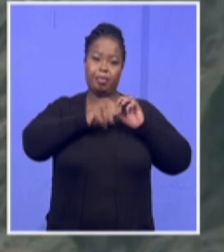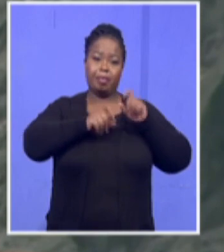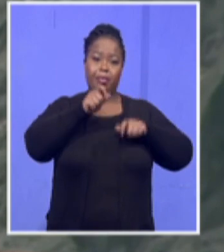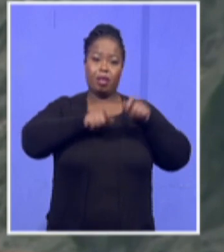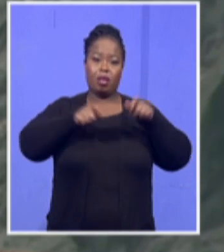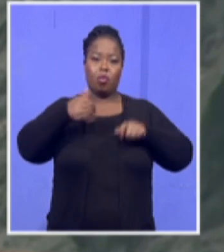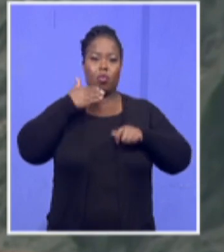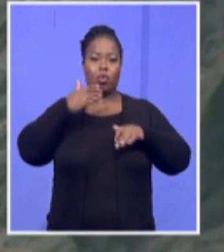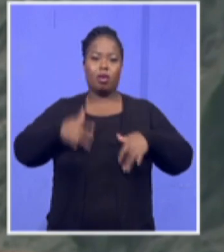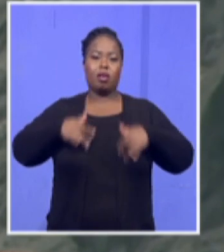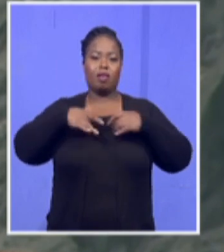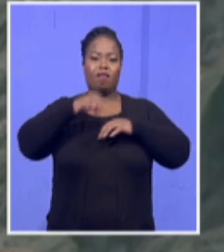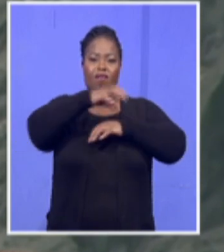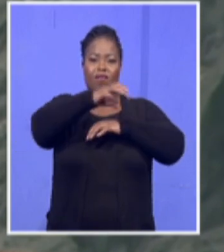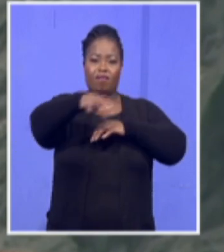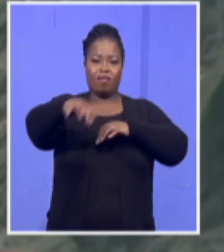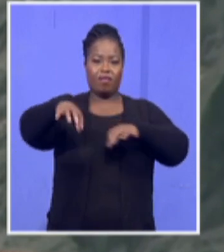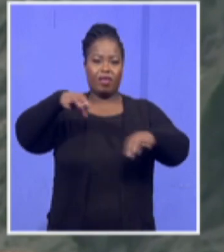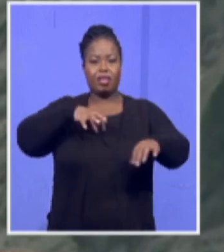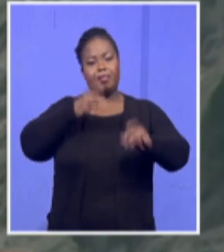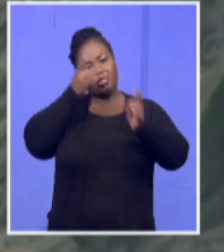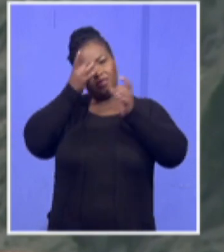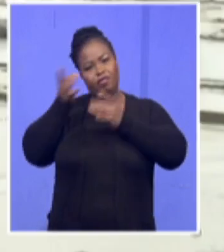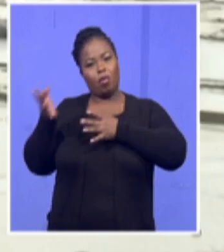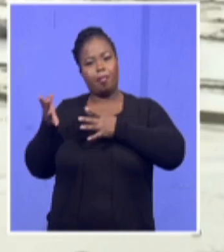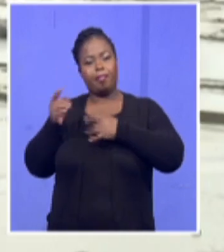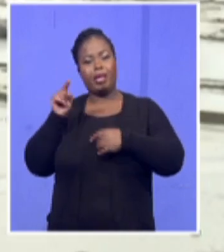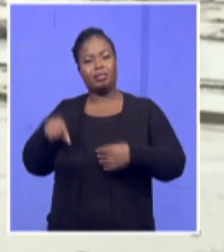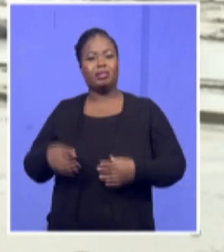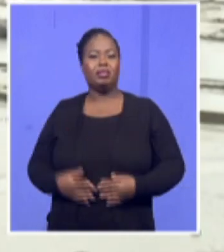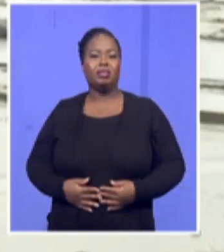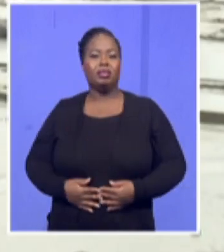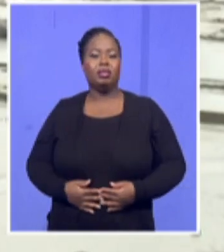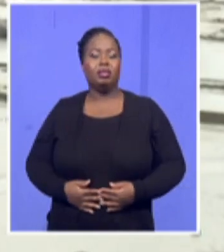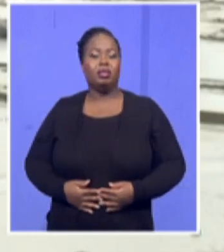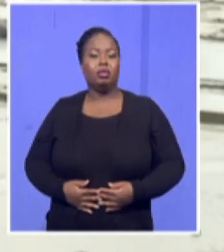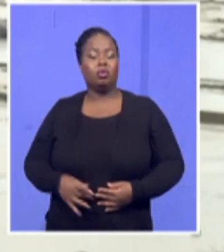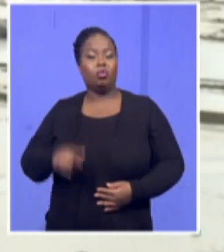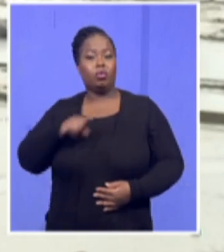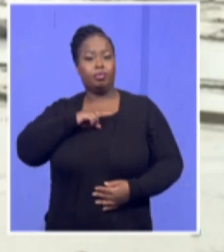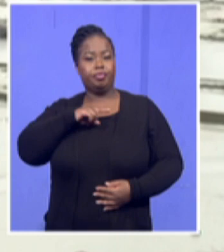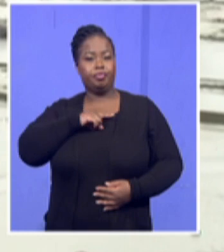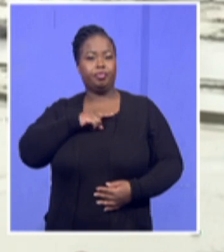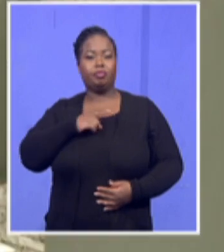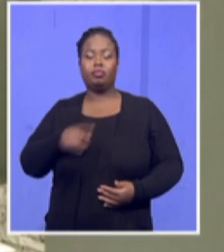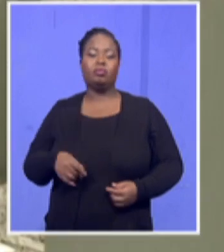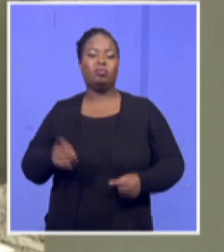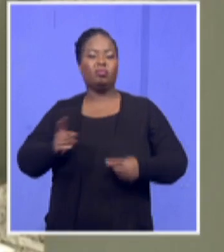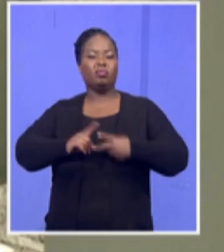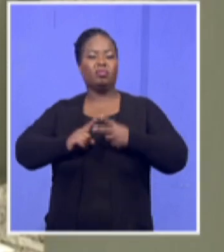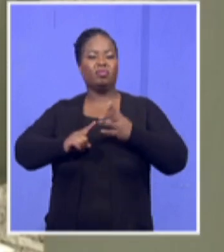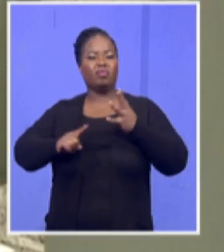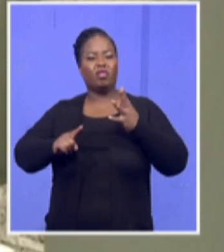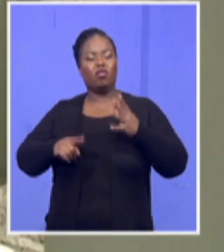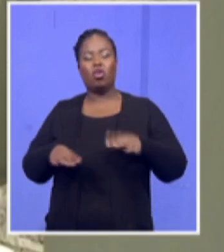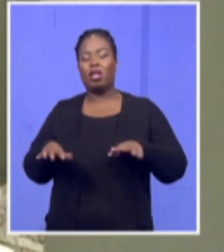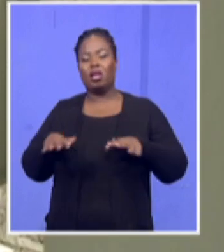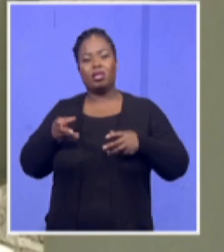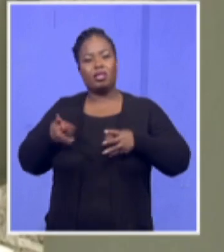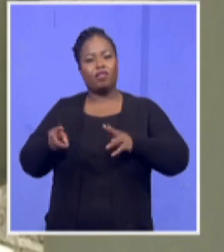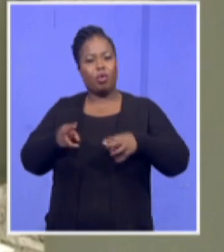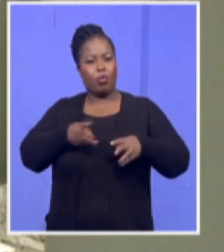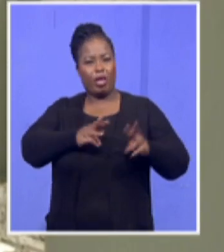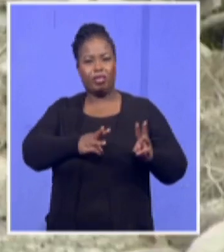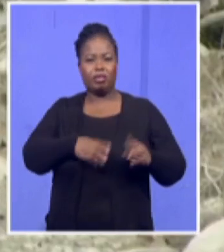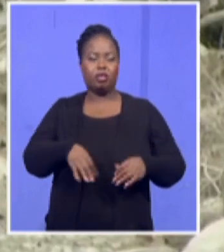those tailings dams. And, the usage of all elements of the knowledge base,